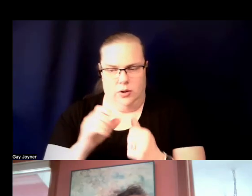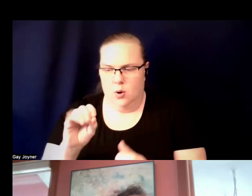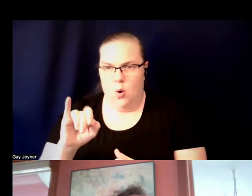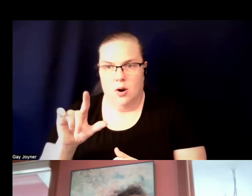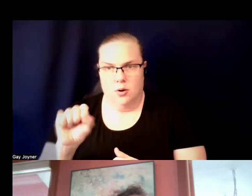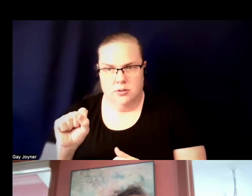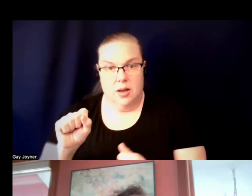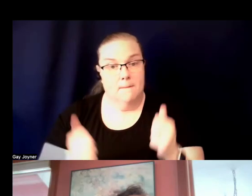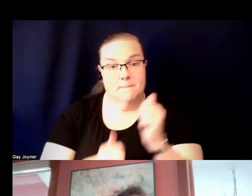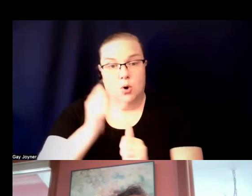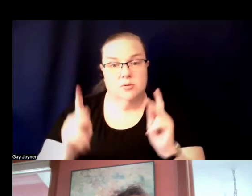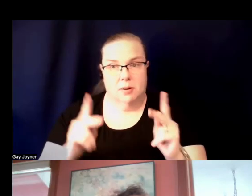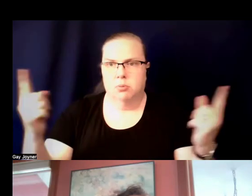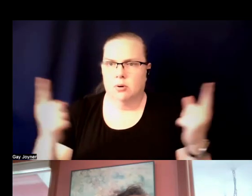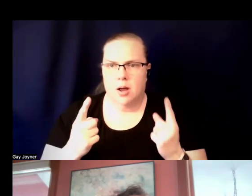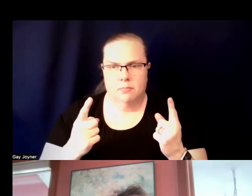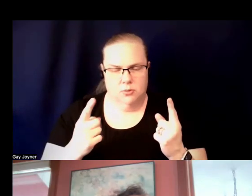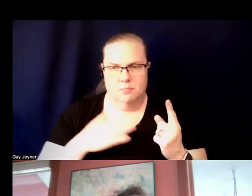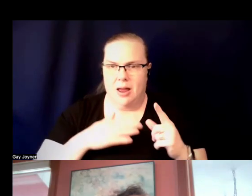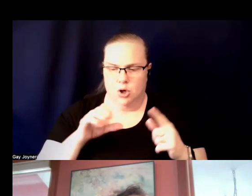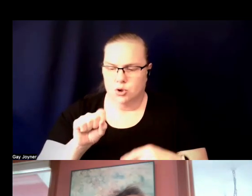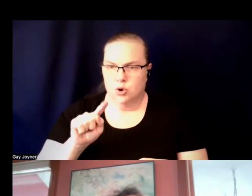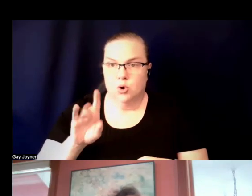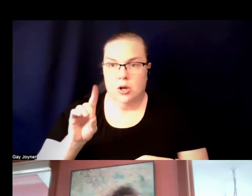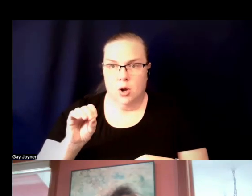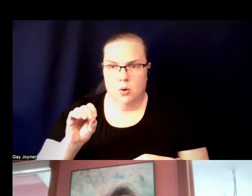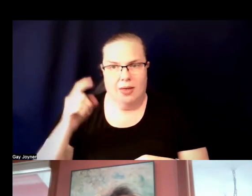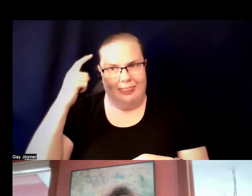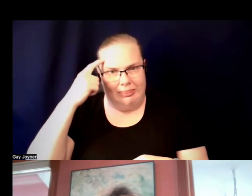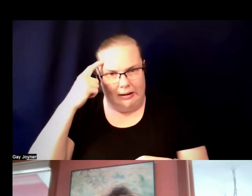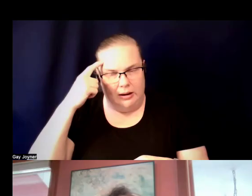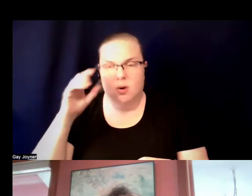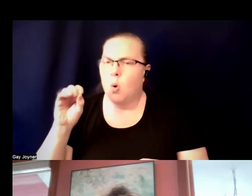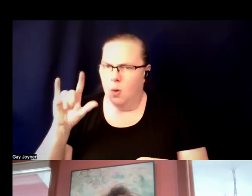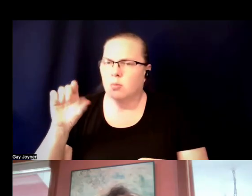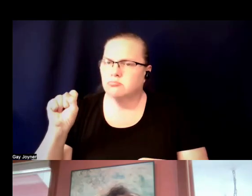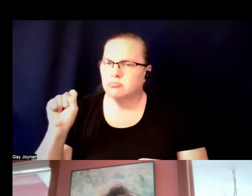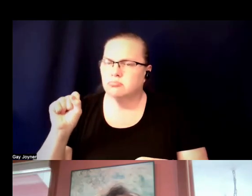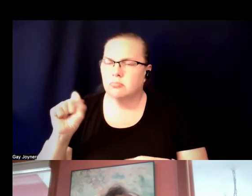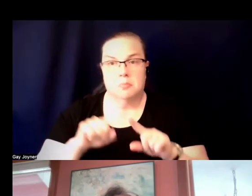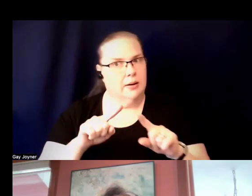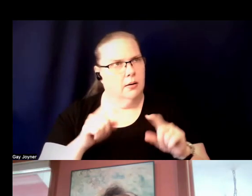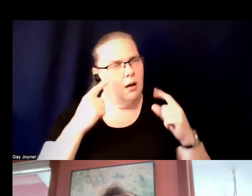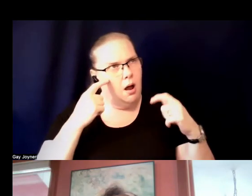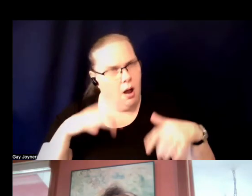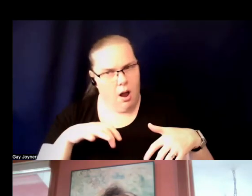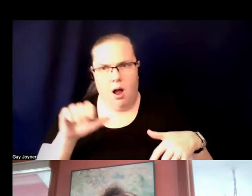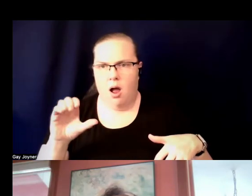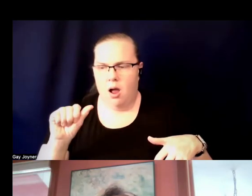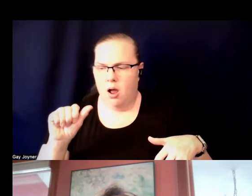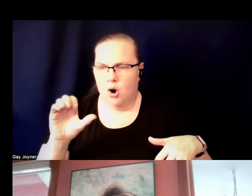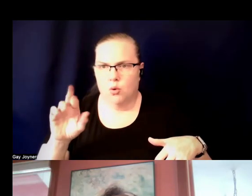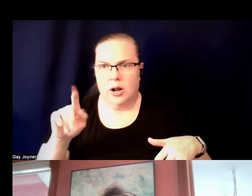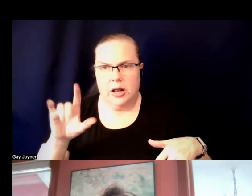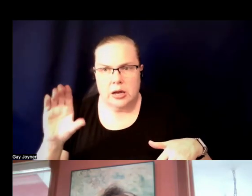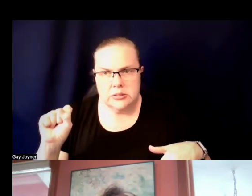are surprised that they are acrylic because they think they are oils. Hmm. So I use a combination of traditional